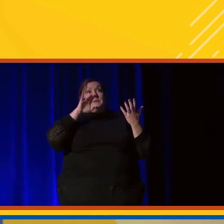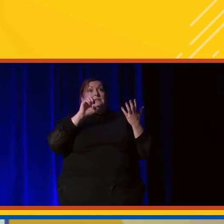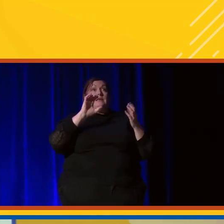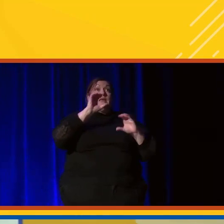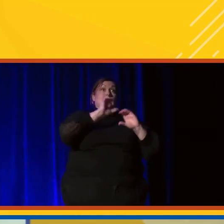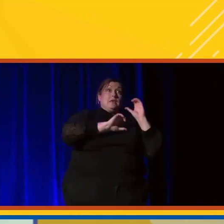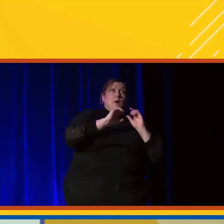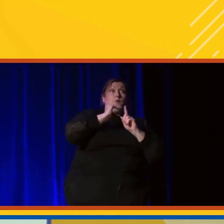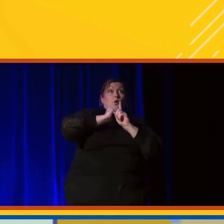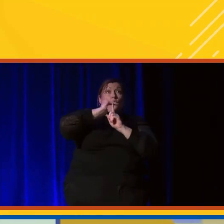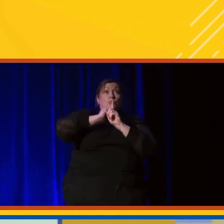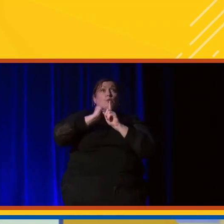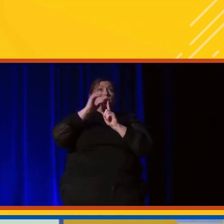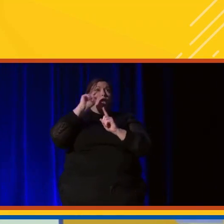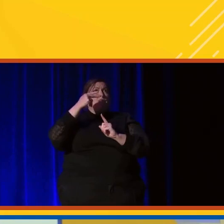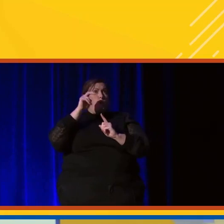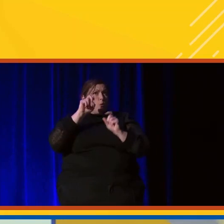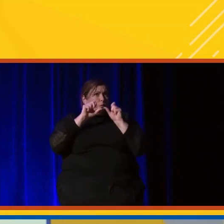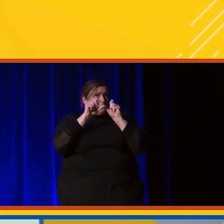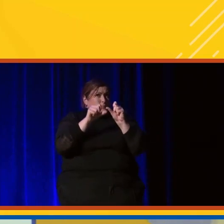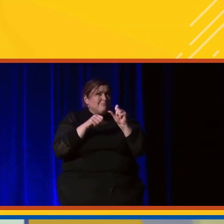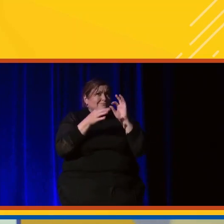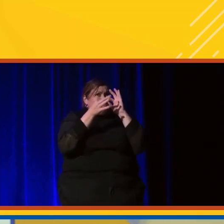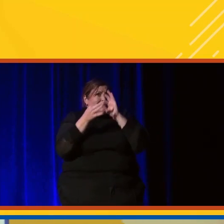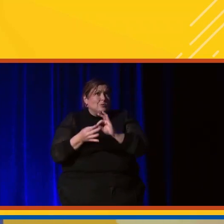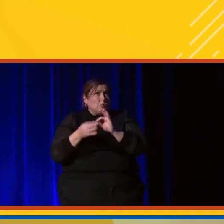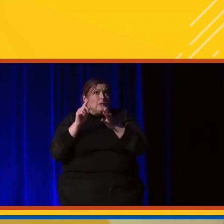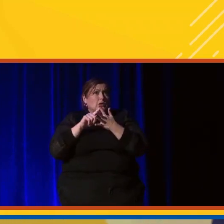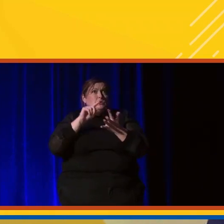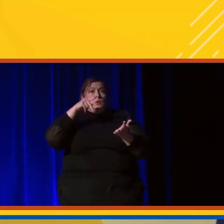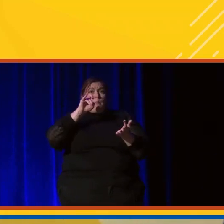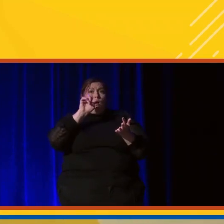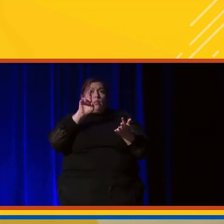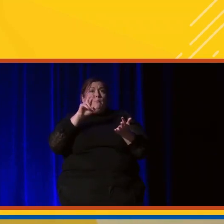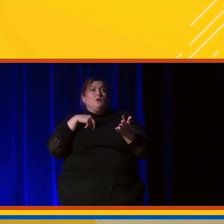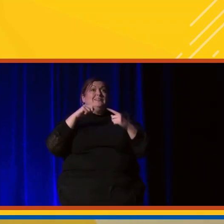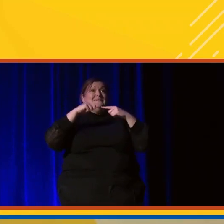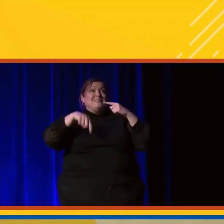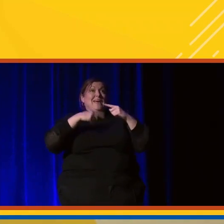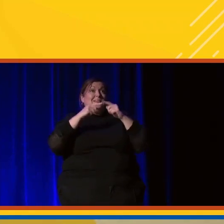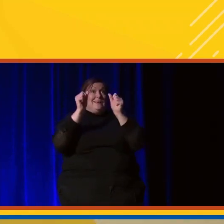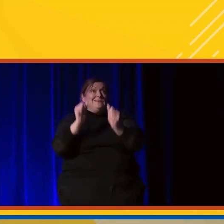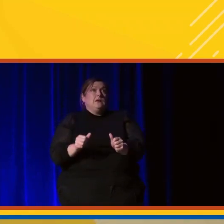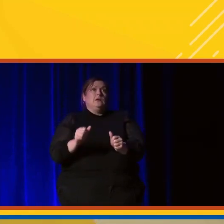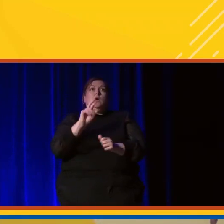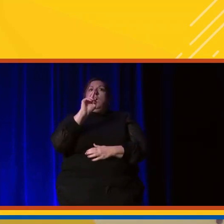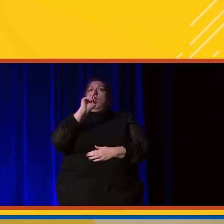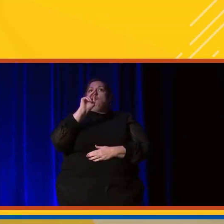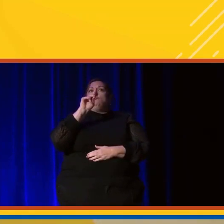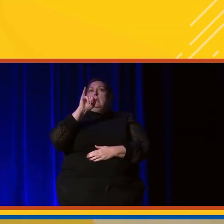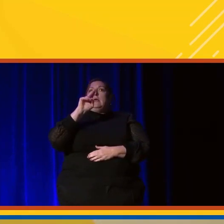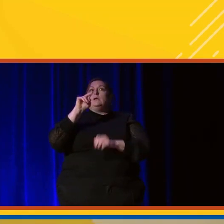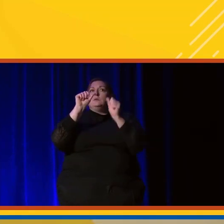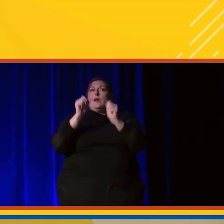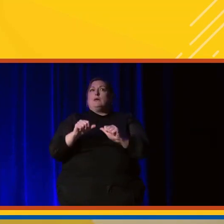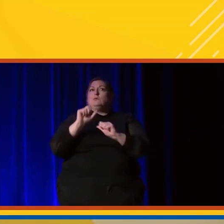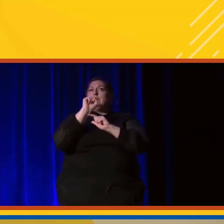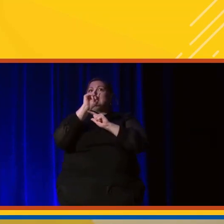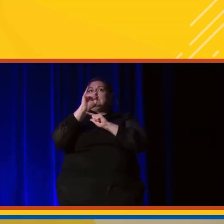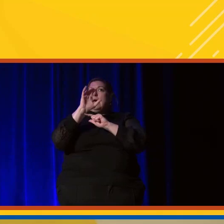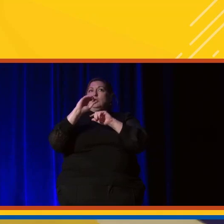and photostability as it relates to polymer recycling and degradation, and even radiation degradation and static